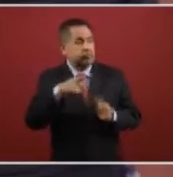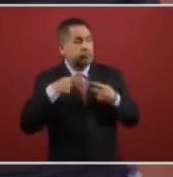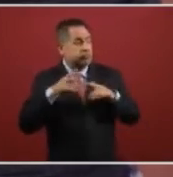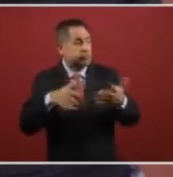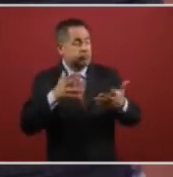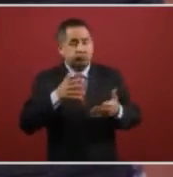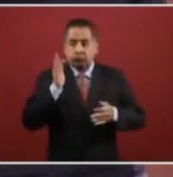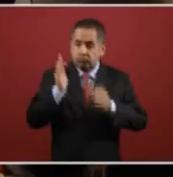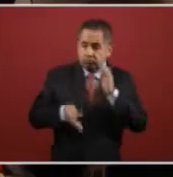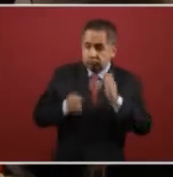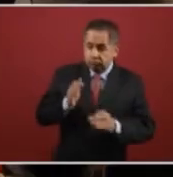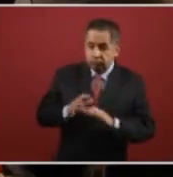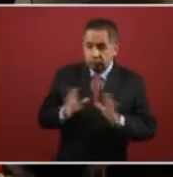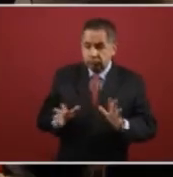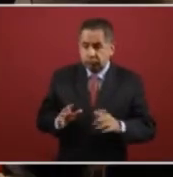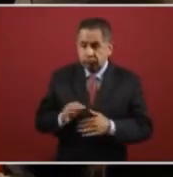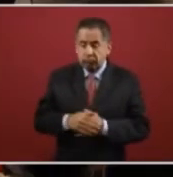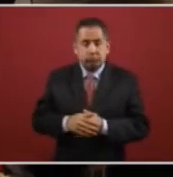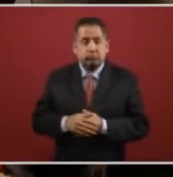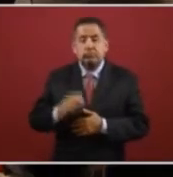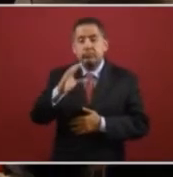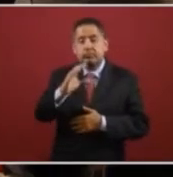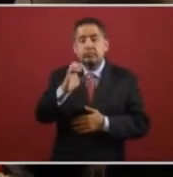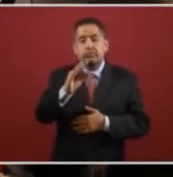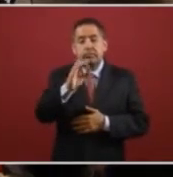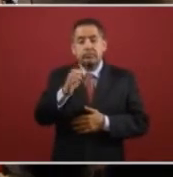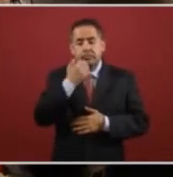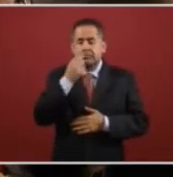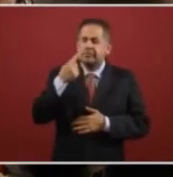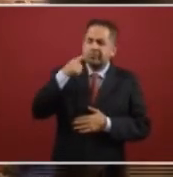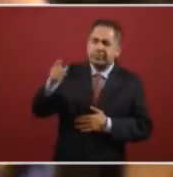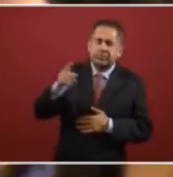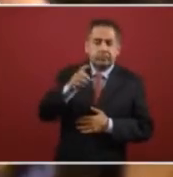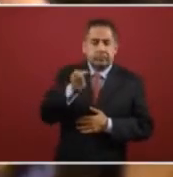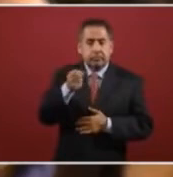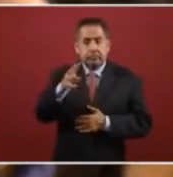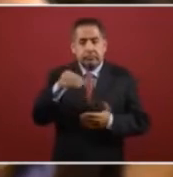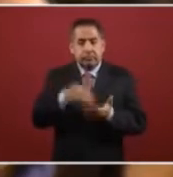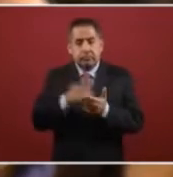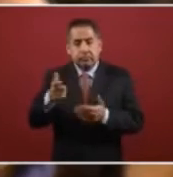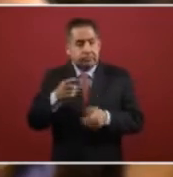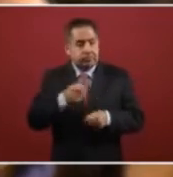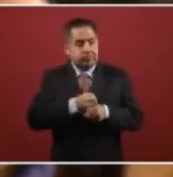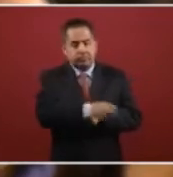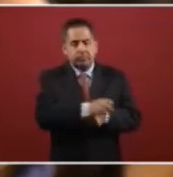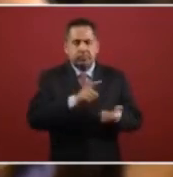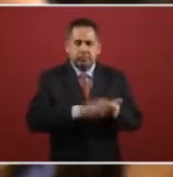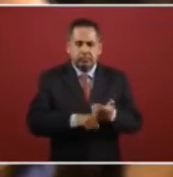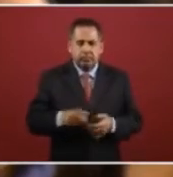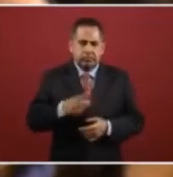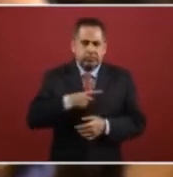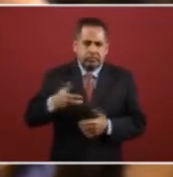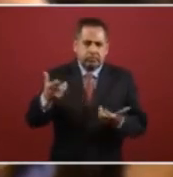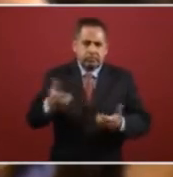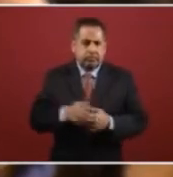until there's acceptance from the people. The SCFE has,